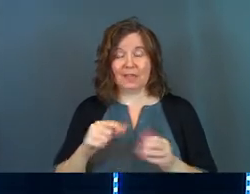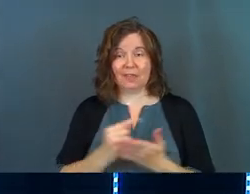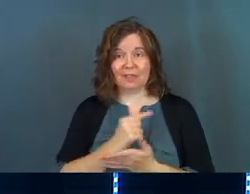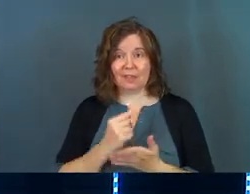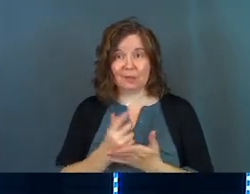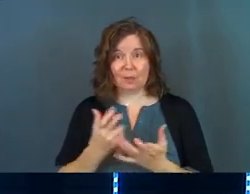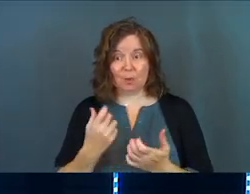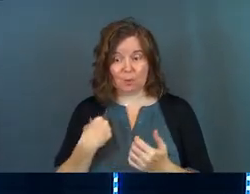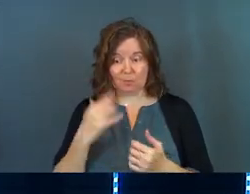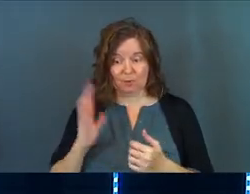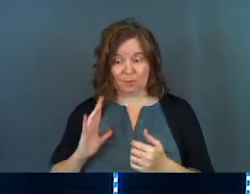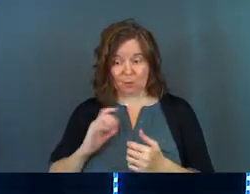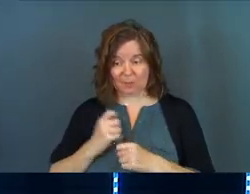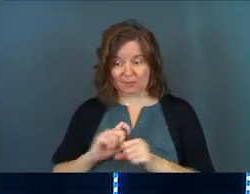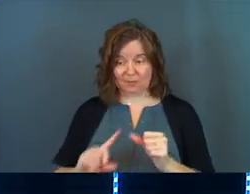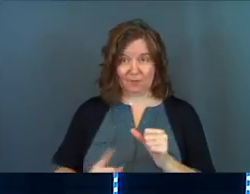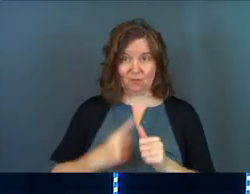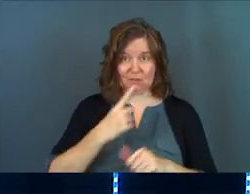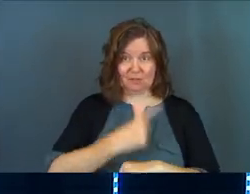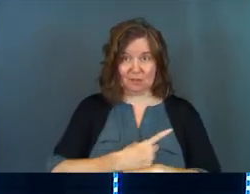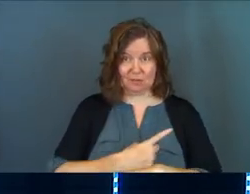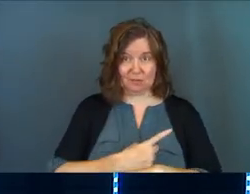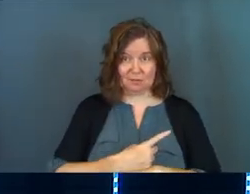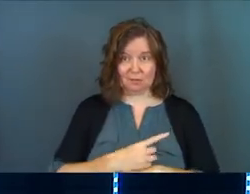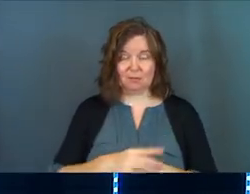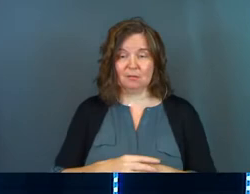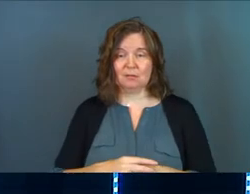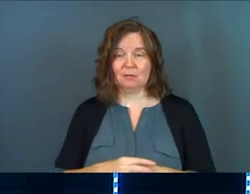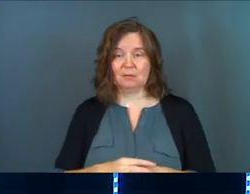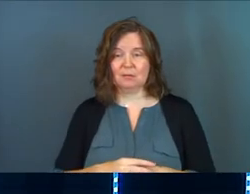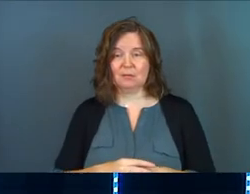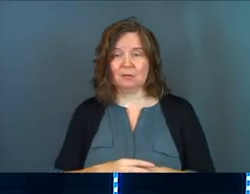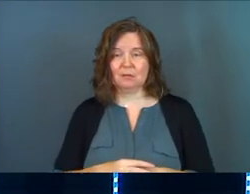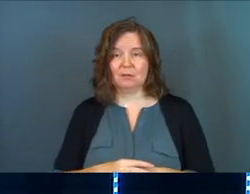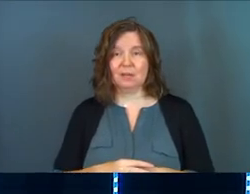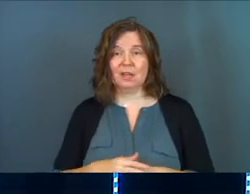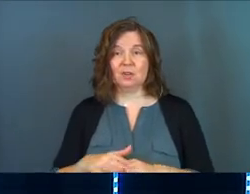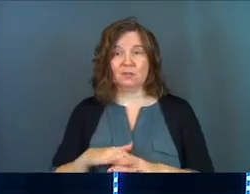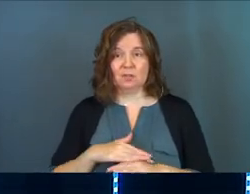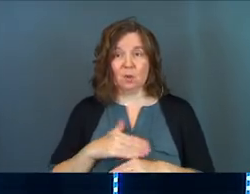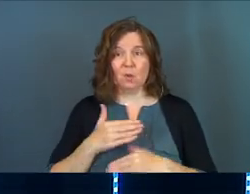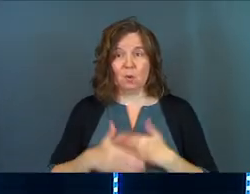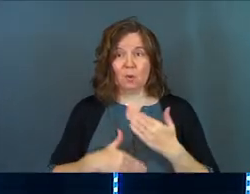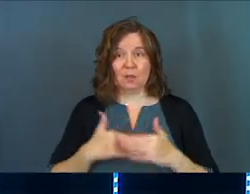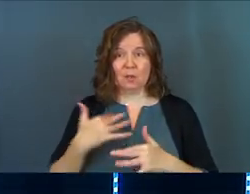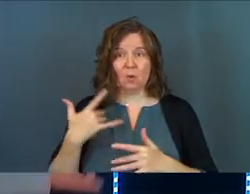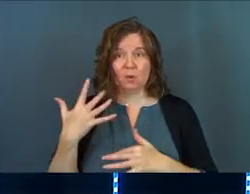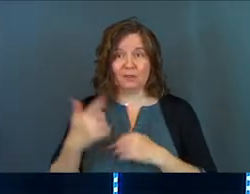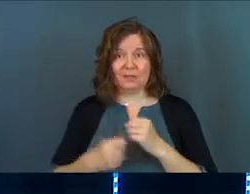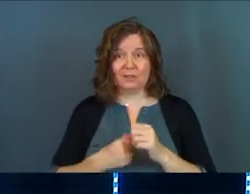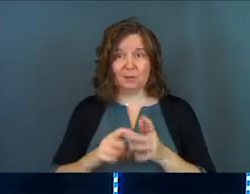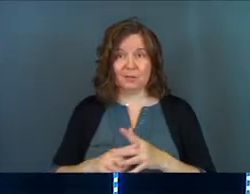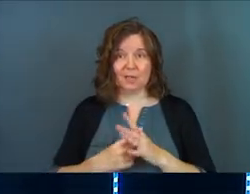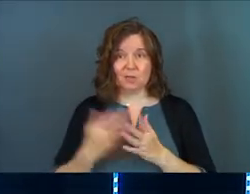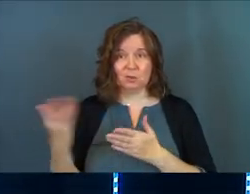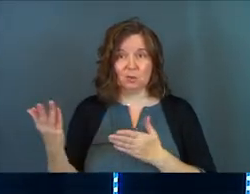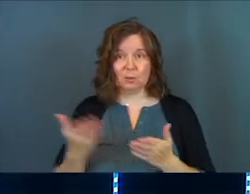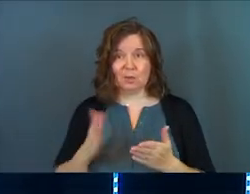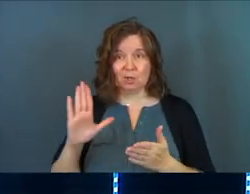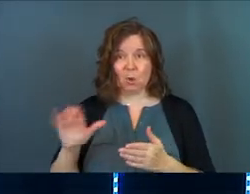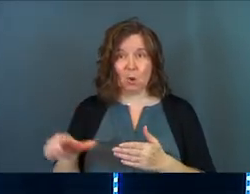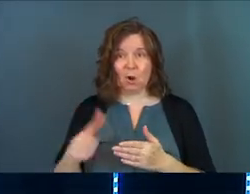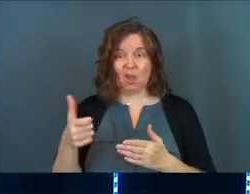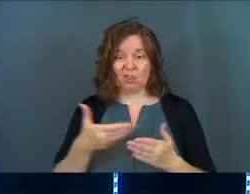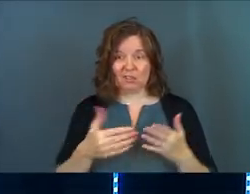the gospel that once saved you on day one, and you have slowly but surely over the years begun to bring